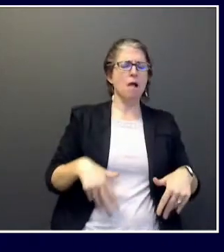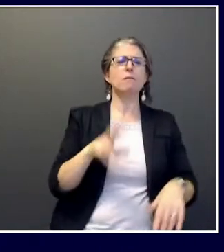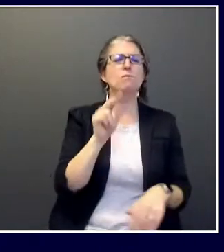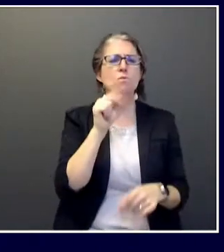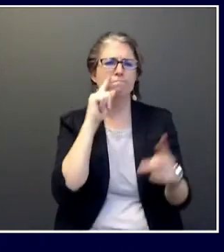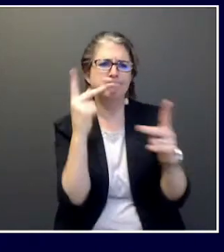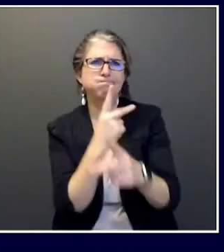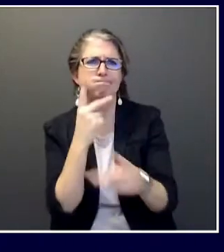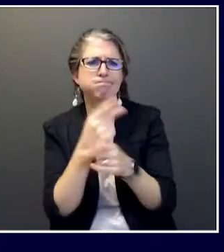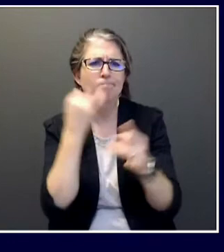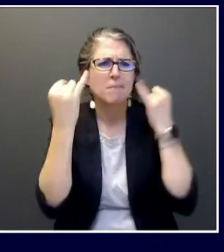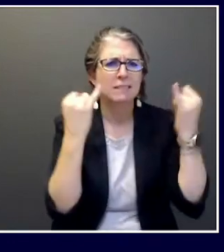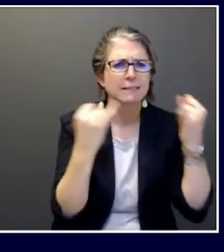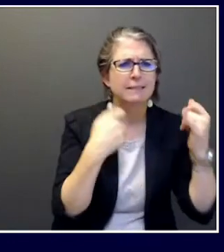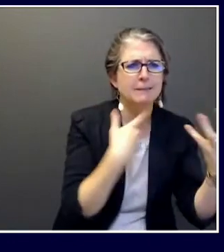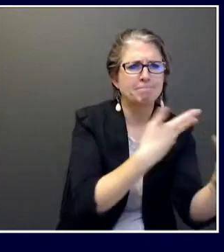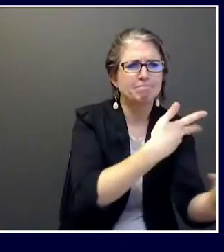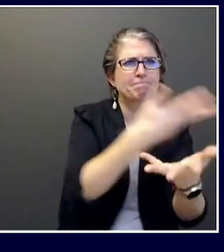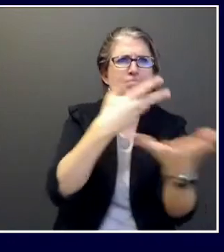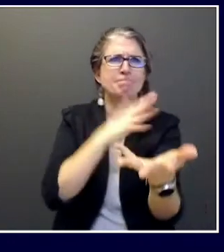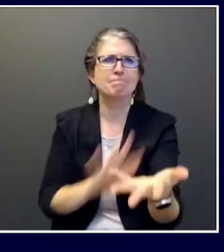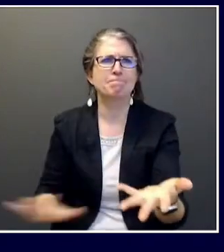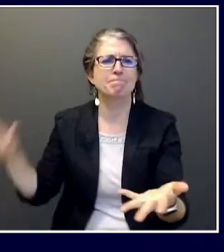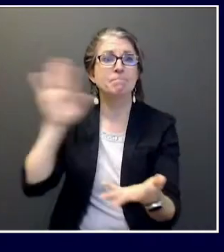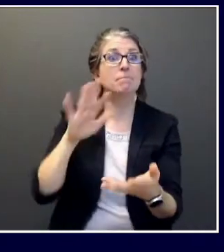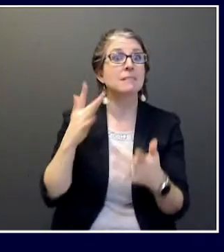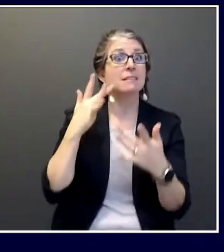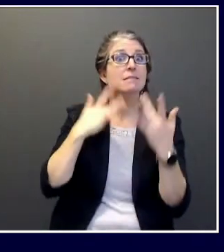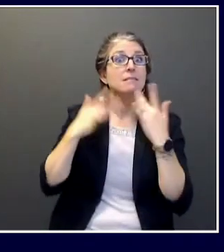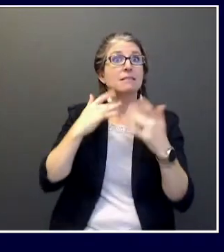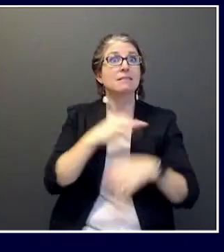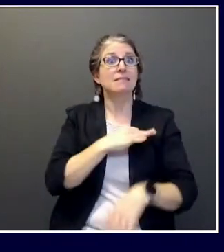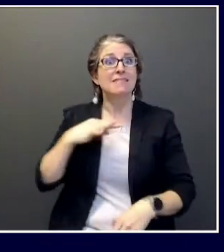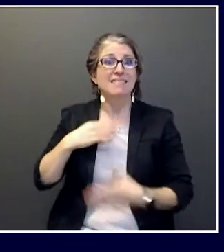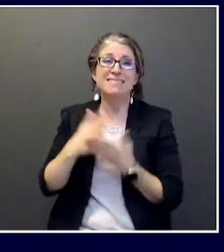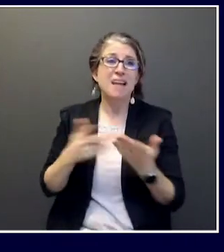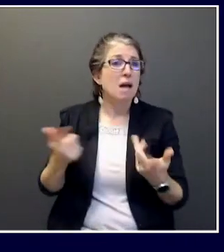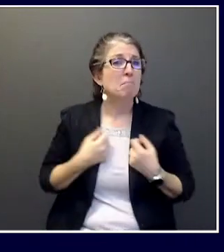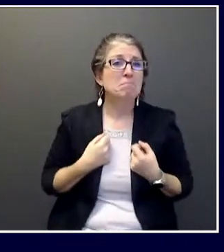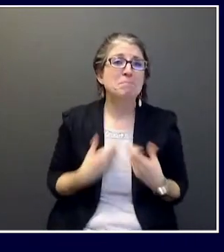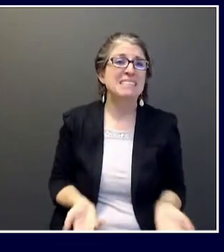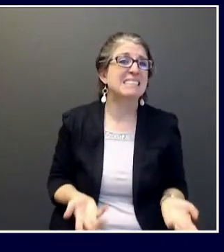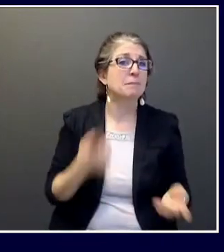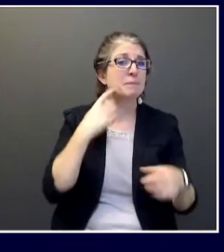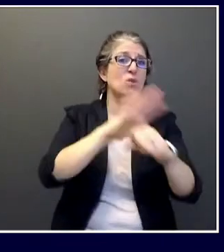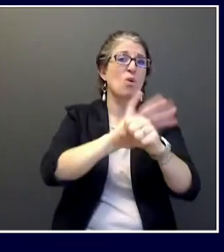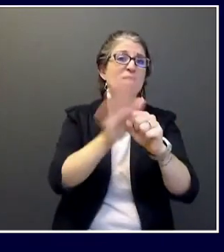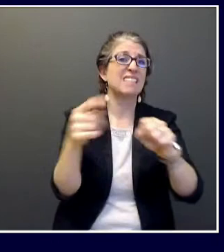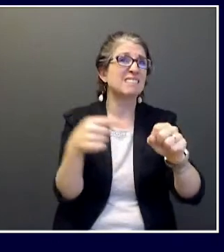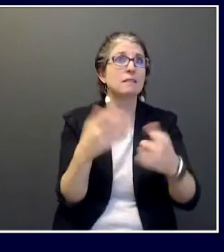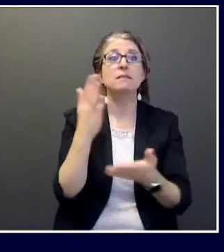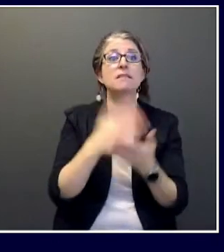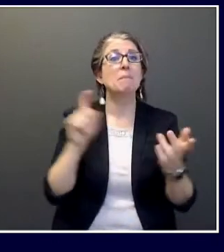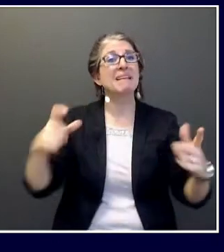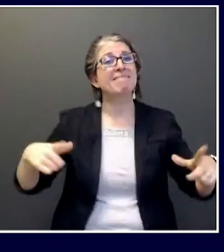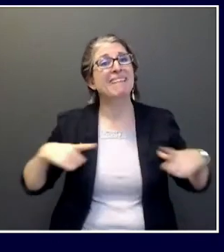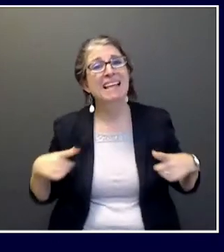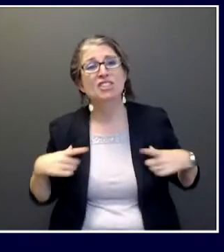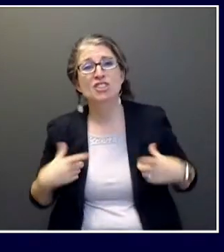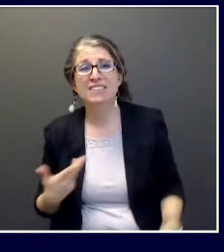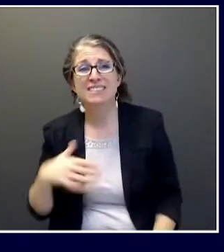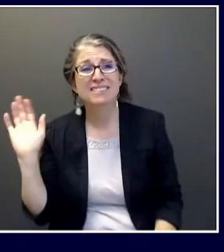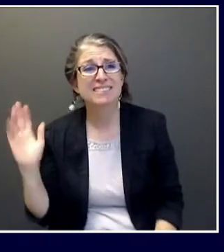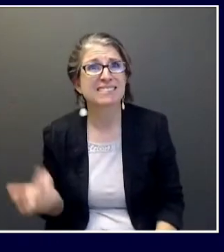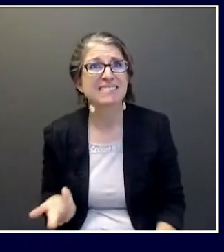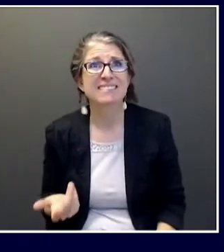this workforce shortage is burnout. It is retirement of an older population. It is people leaving the field or leaving the state.